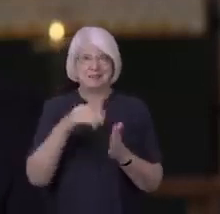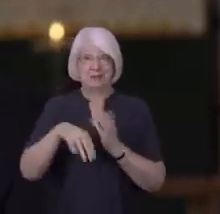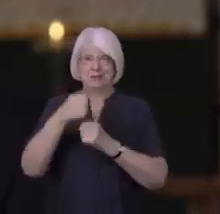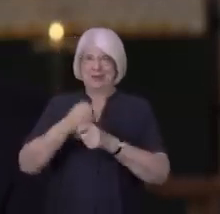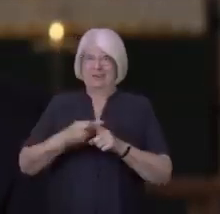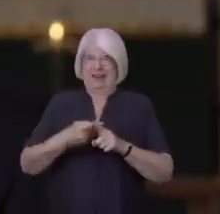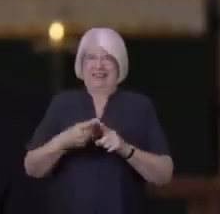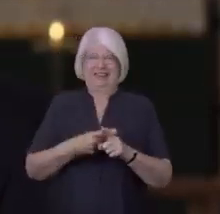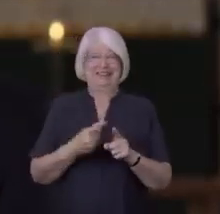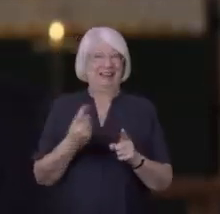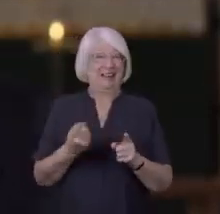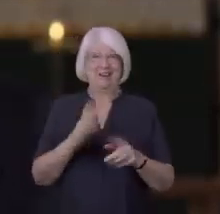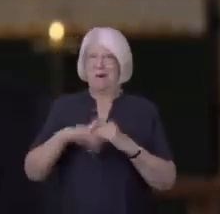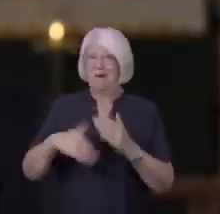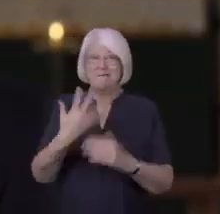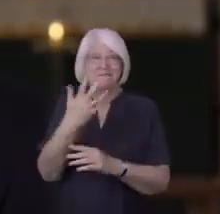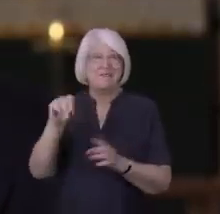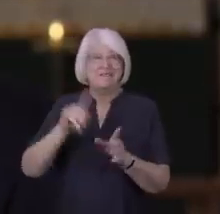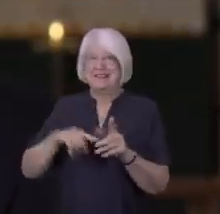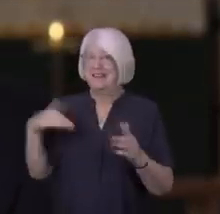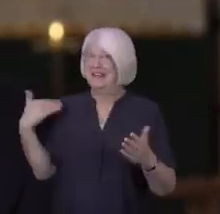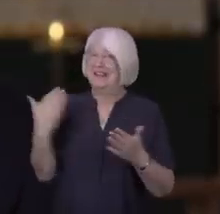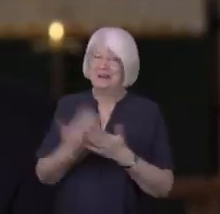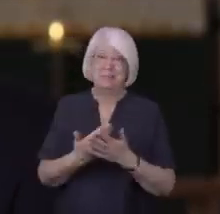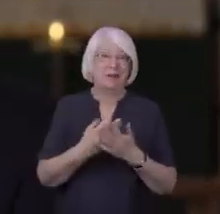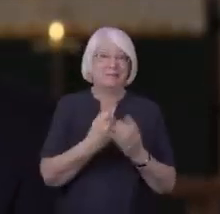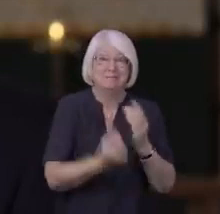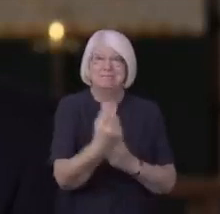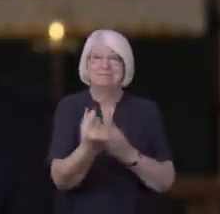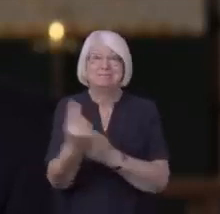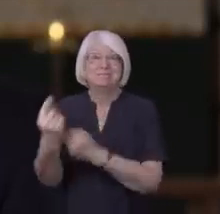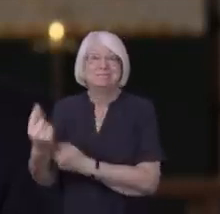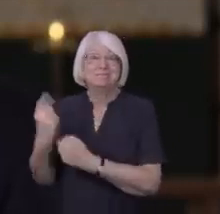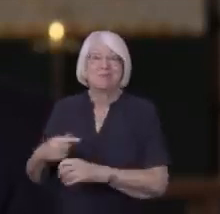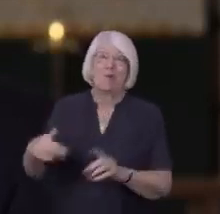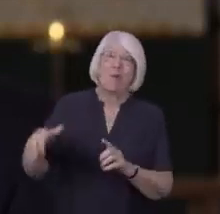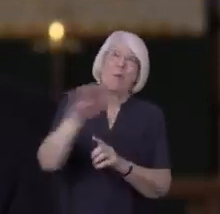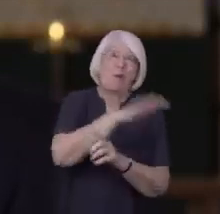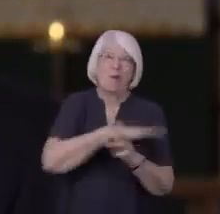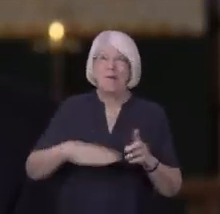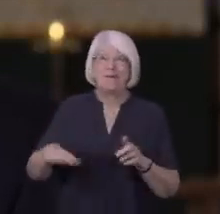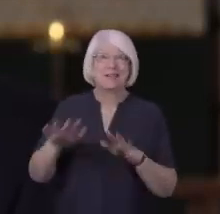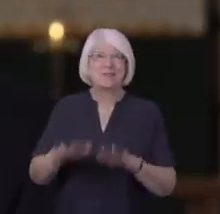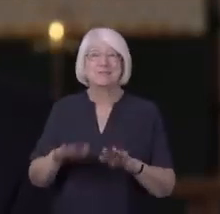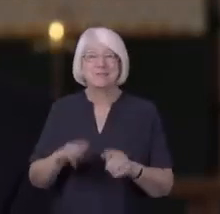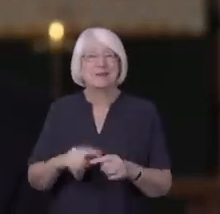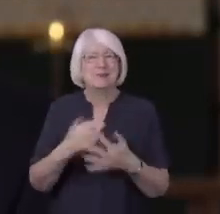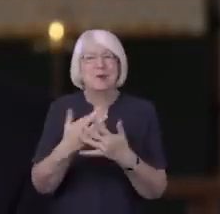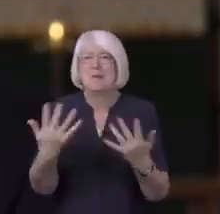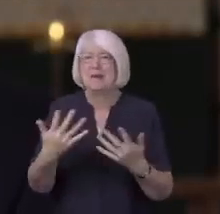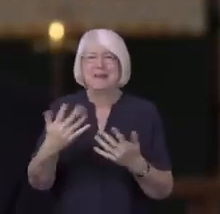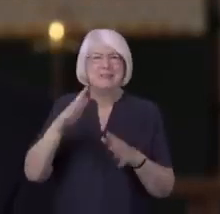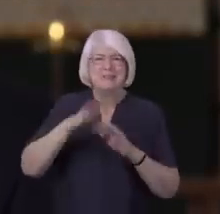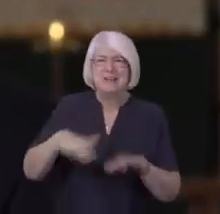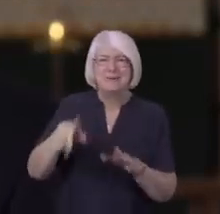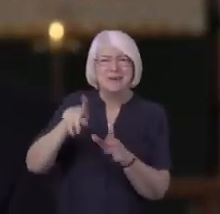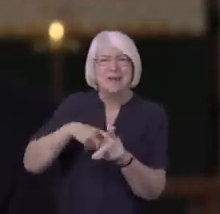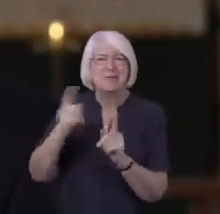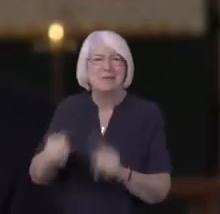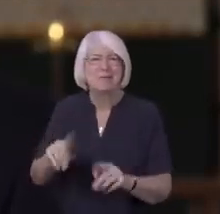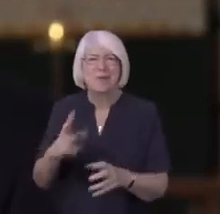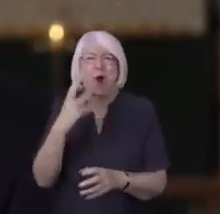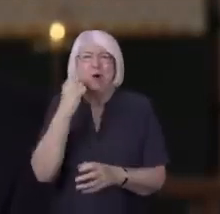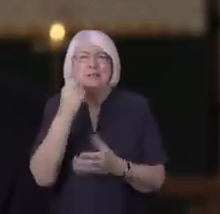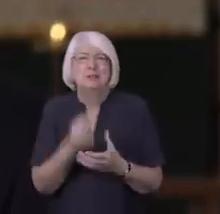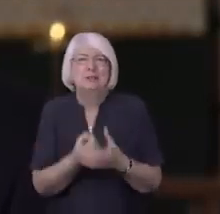country, Christingle has been a treasured part of Christmas, with so many children and young people holding oranges, with candles flickering with